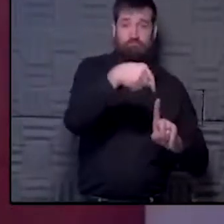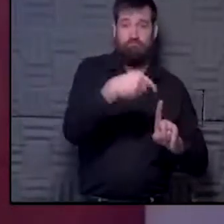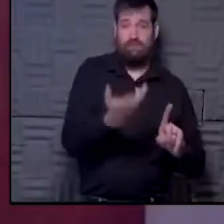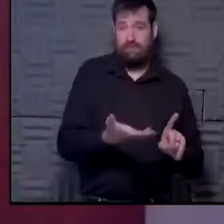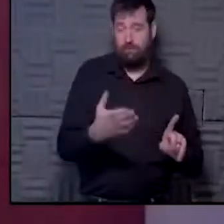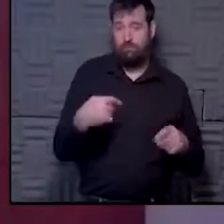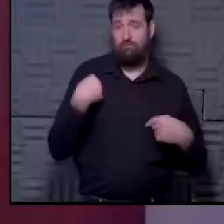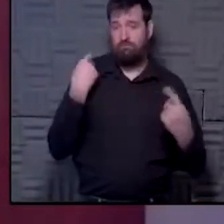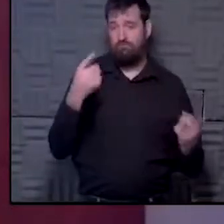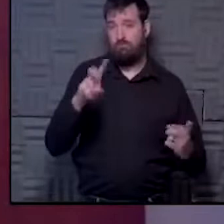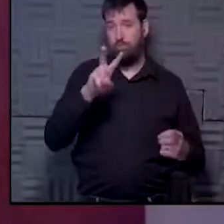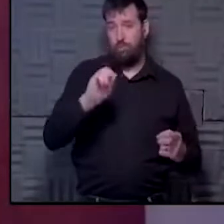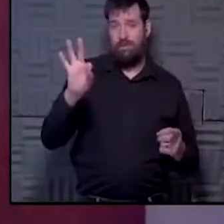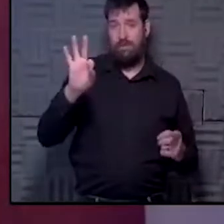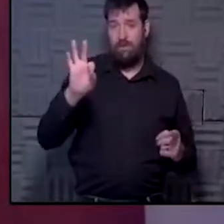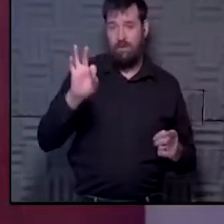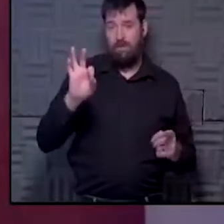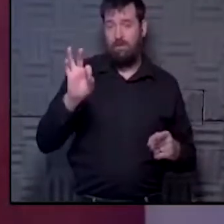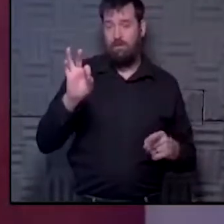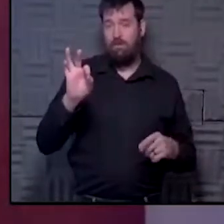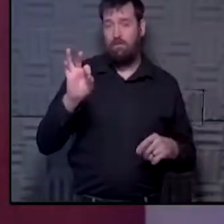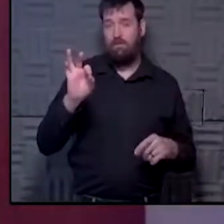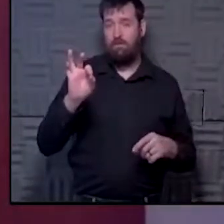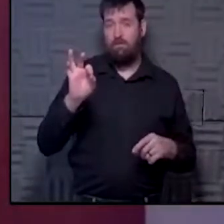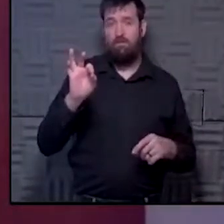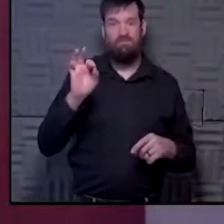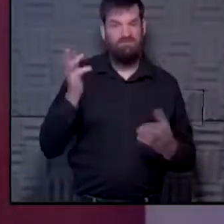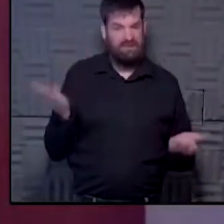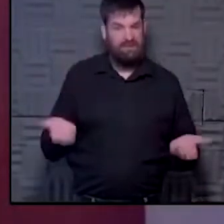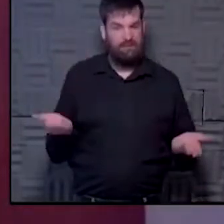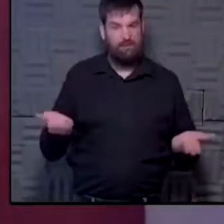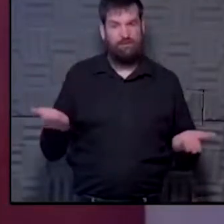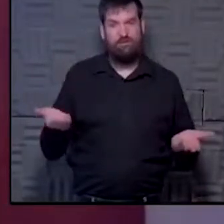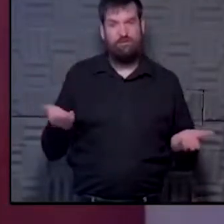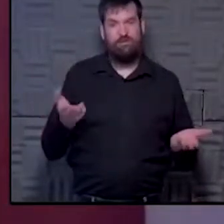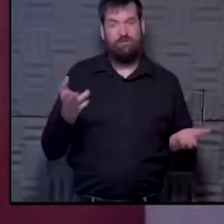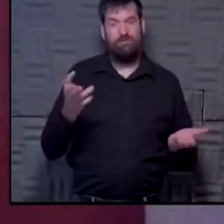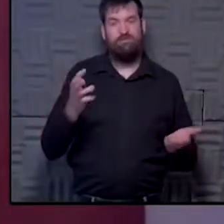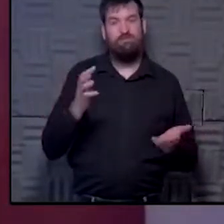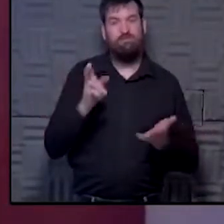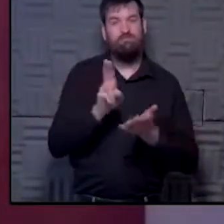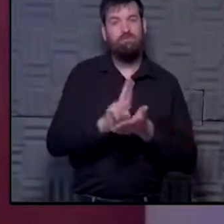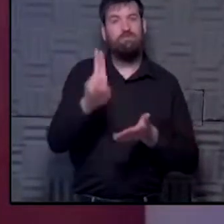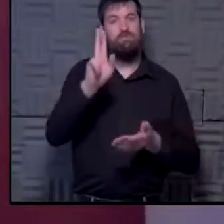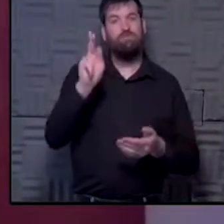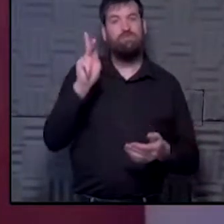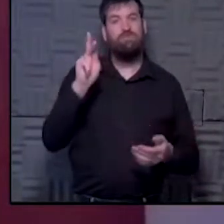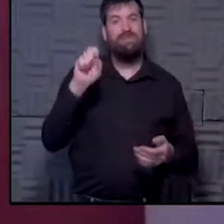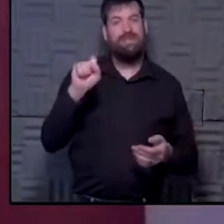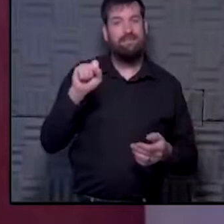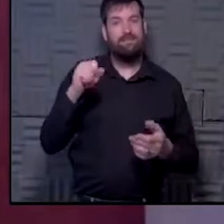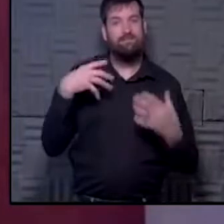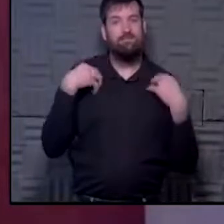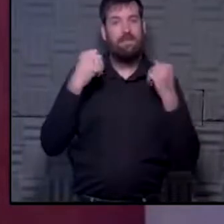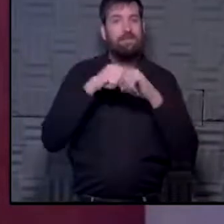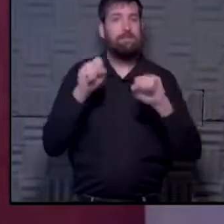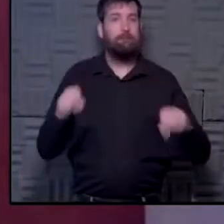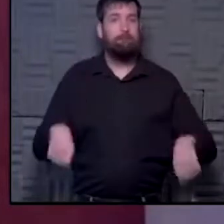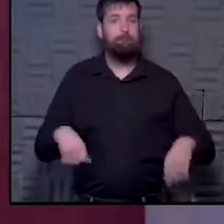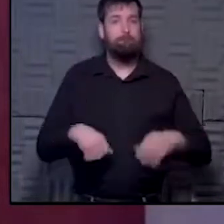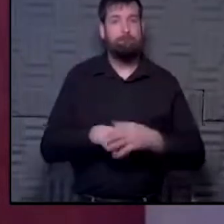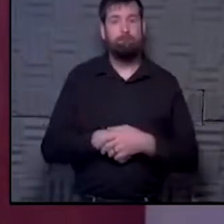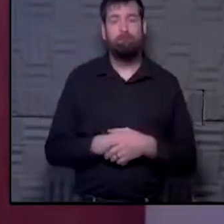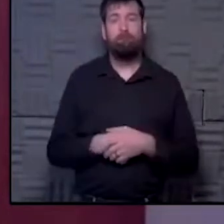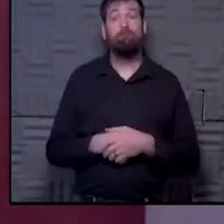since 2009 has been here at the University of Kansas Health System,